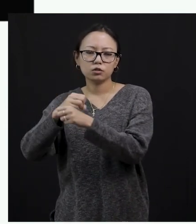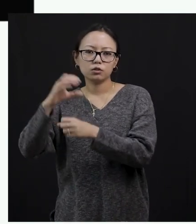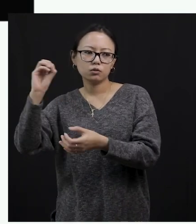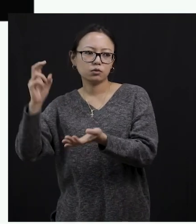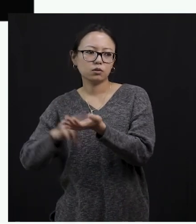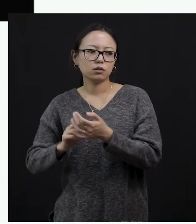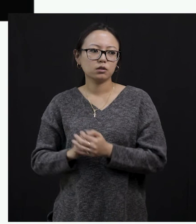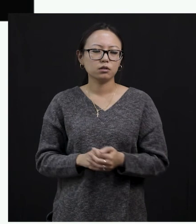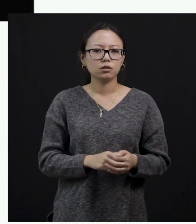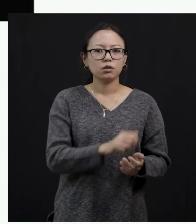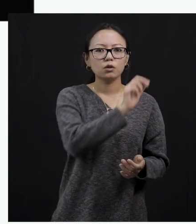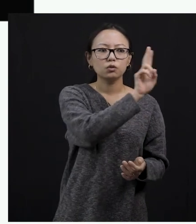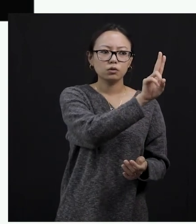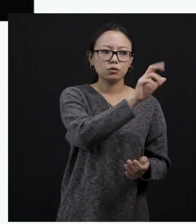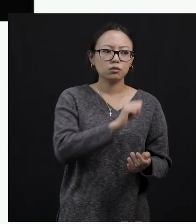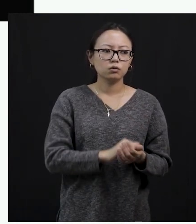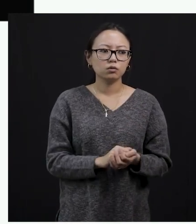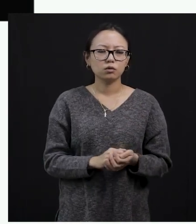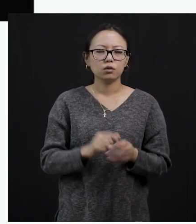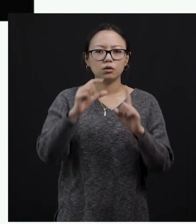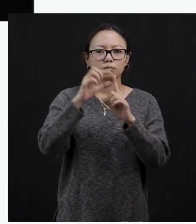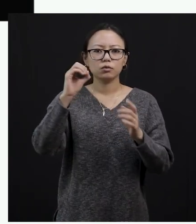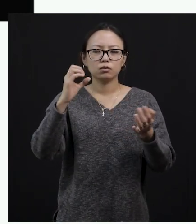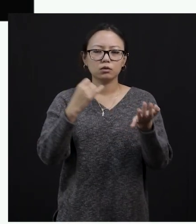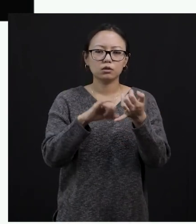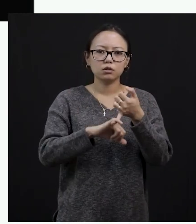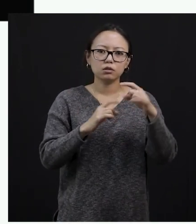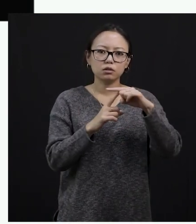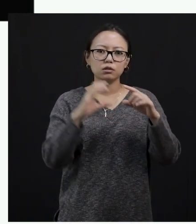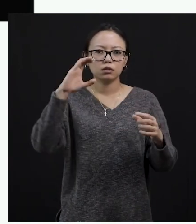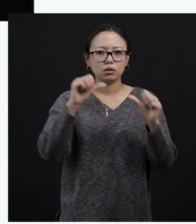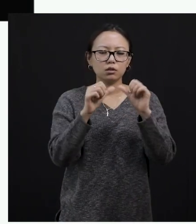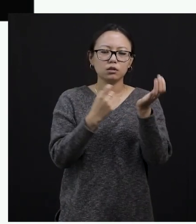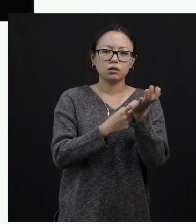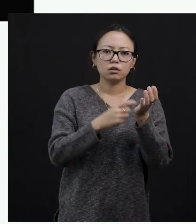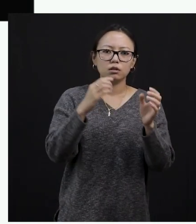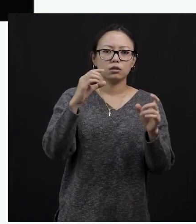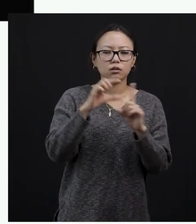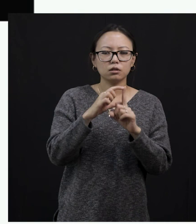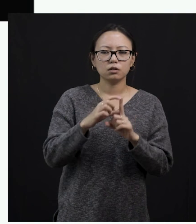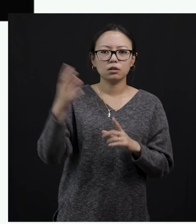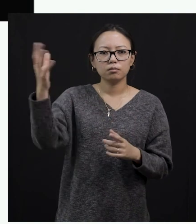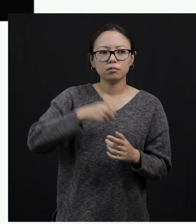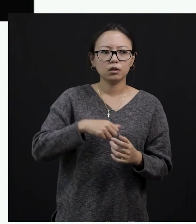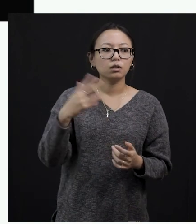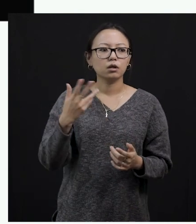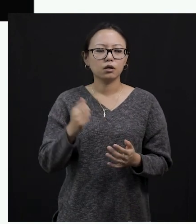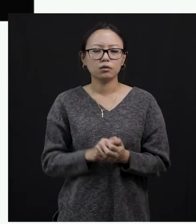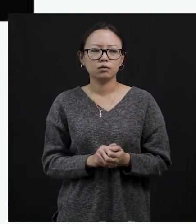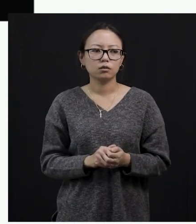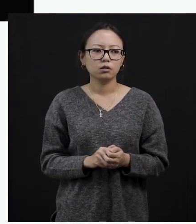buy postcards? In a post office, right? Number 3, we send letters to other